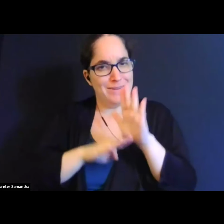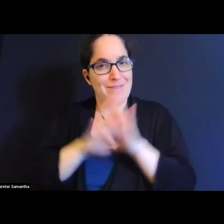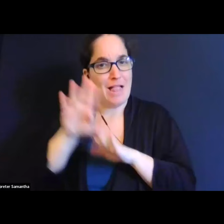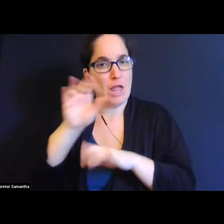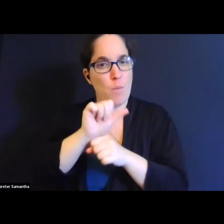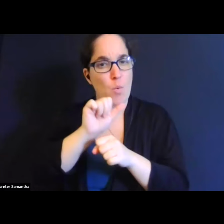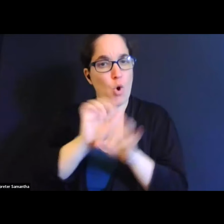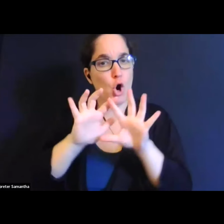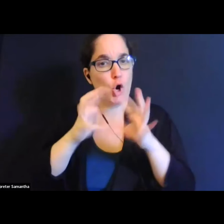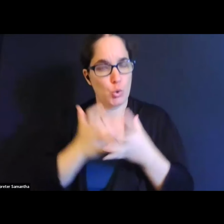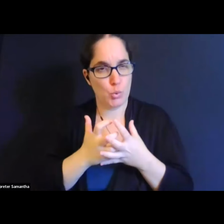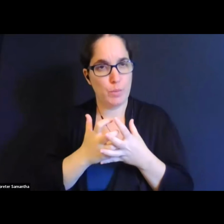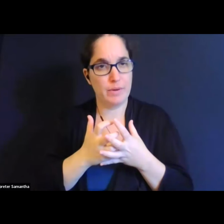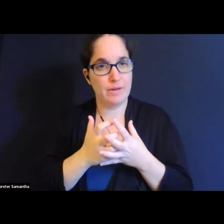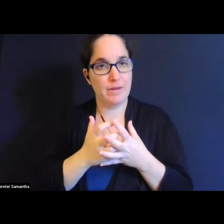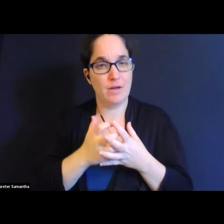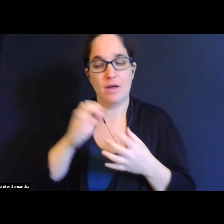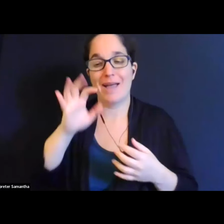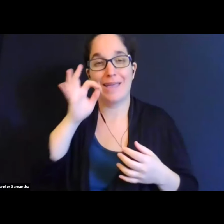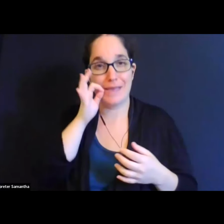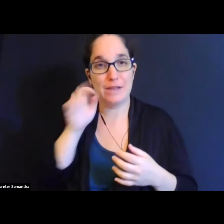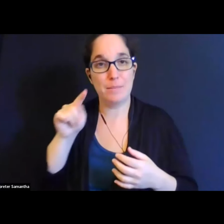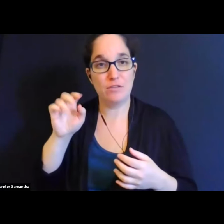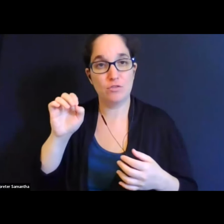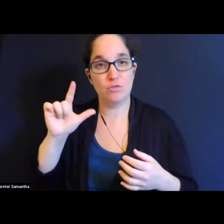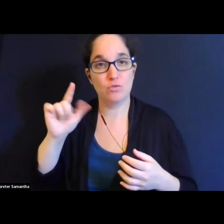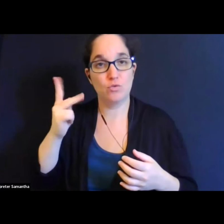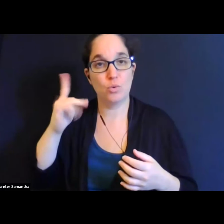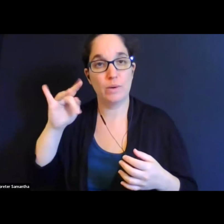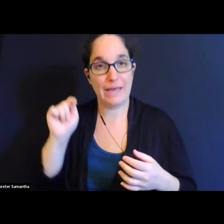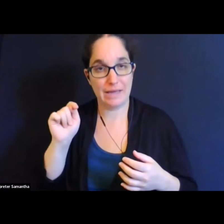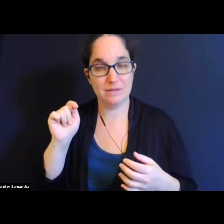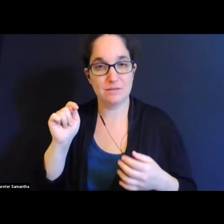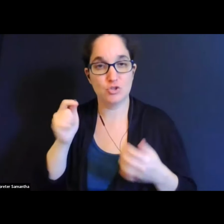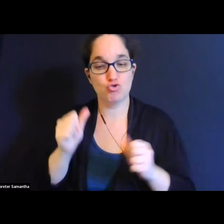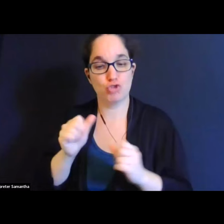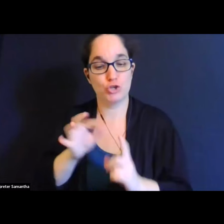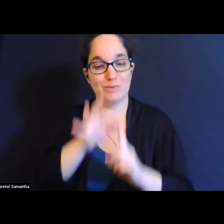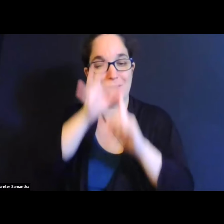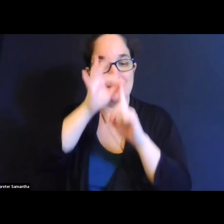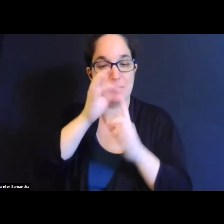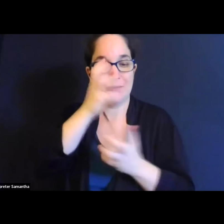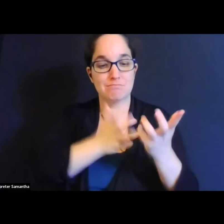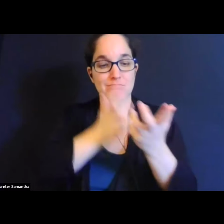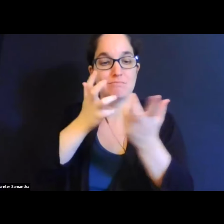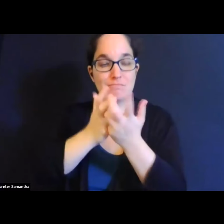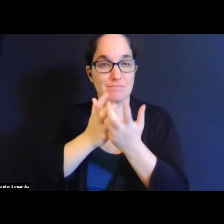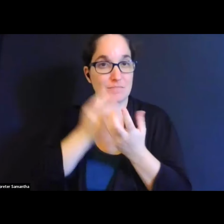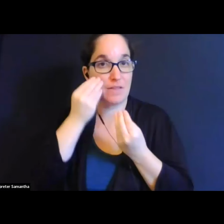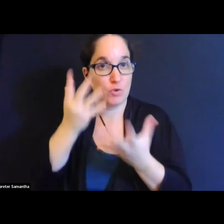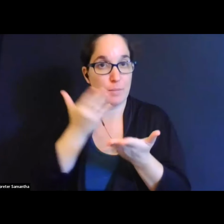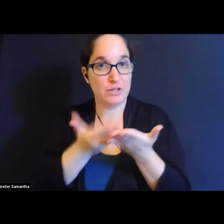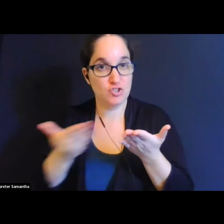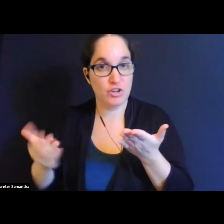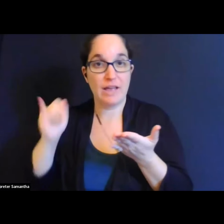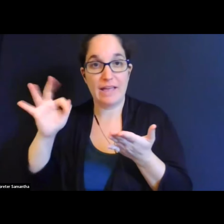the Cannabis Toolkit, a work group that was going to help to kind of customize the material so that it did fit into like